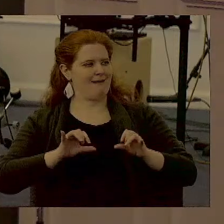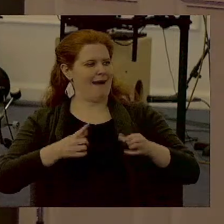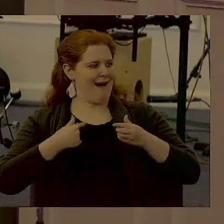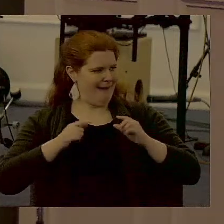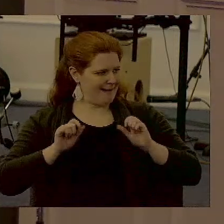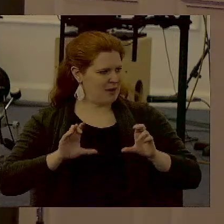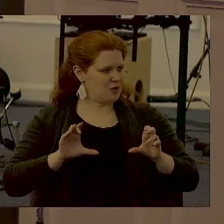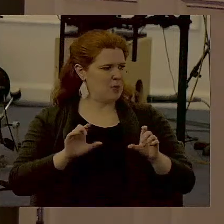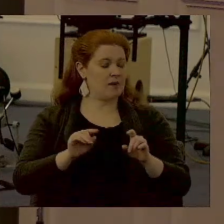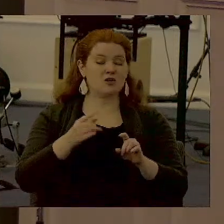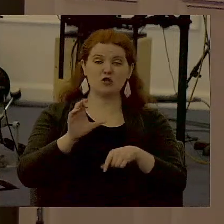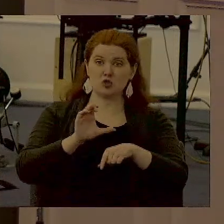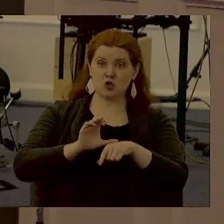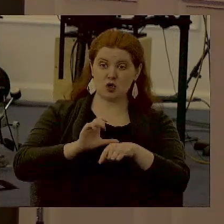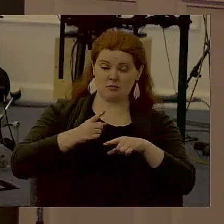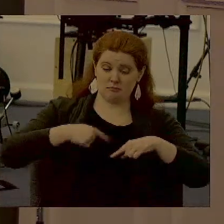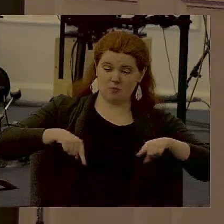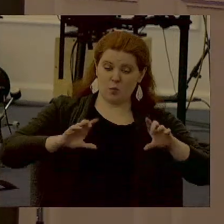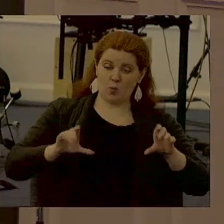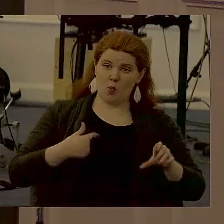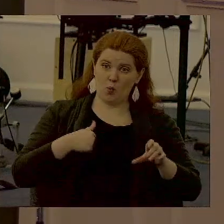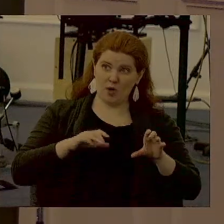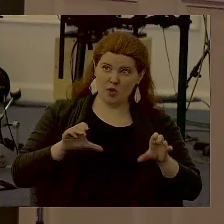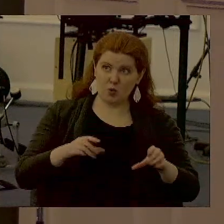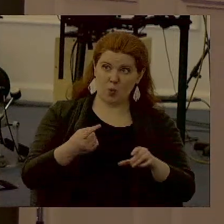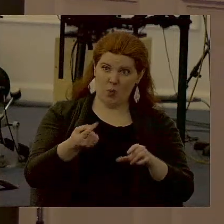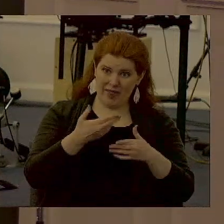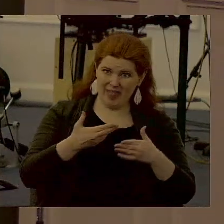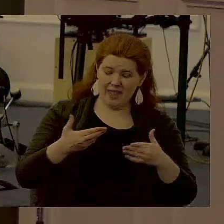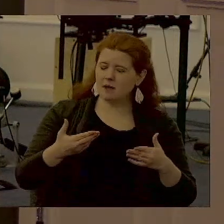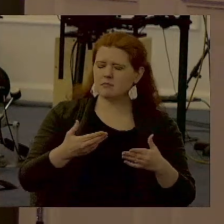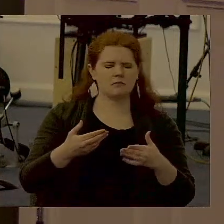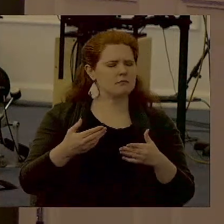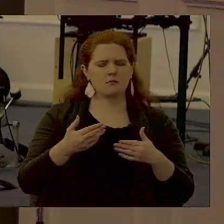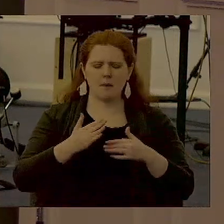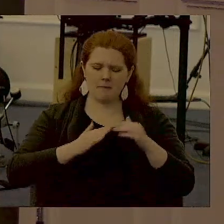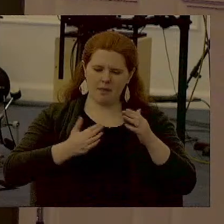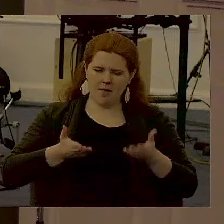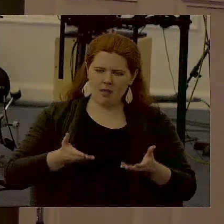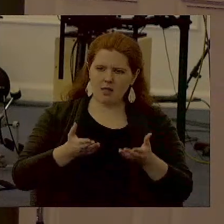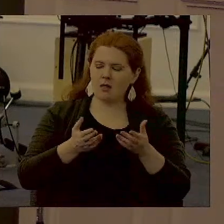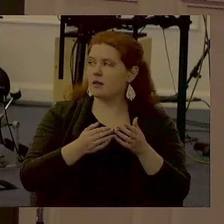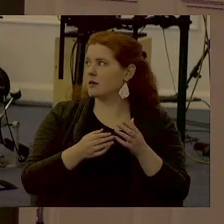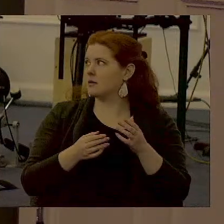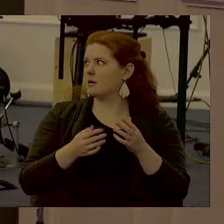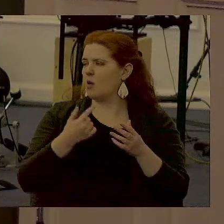do one thing, but that we really are trying to build ourselves in such a way that